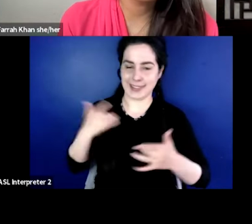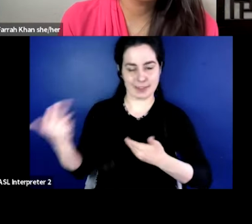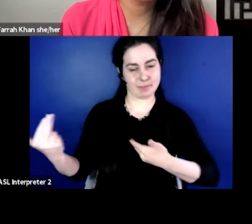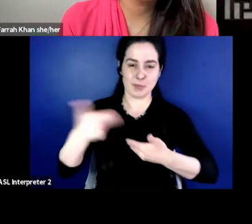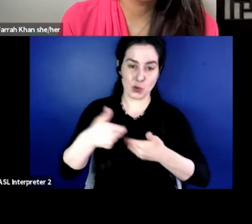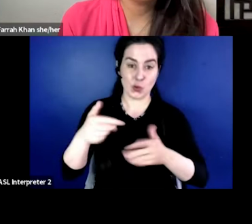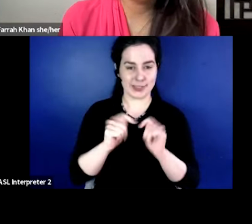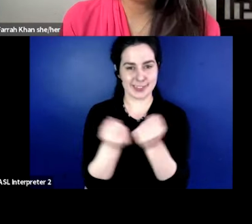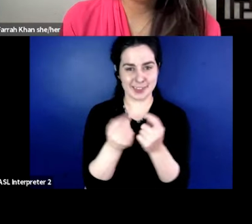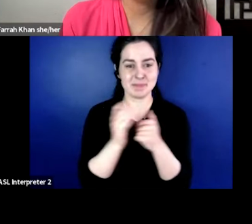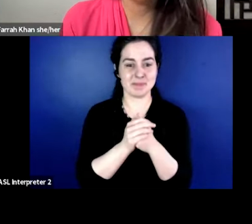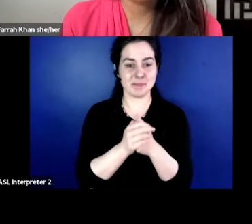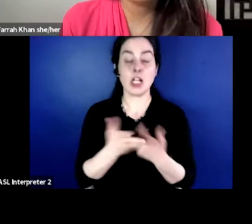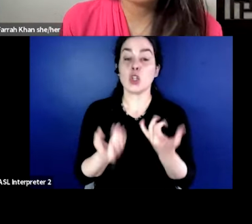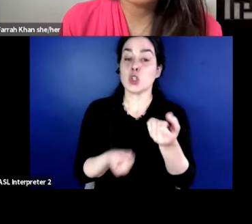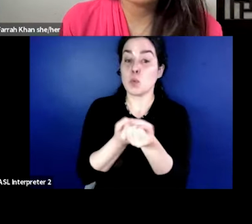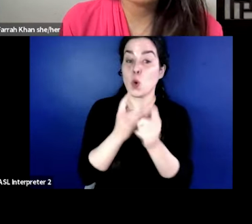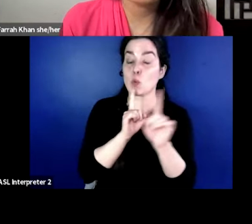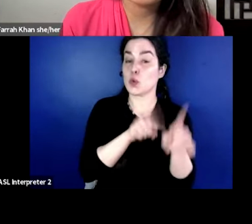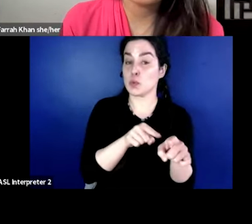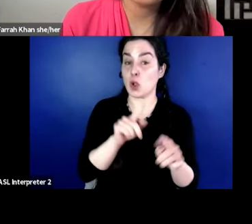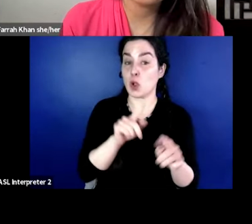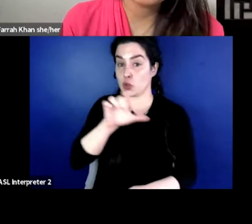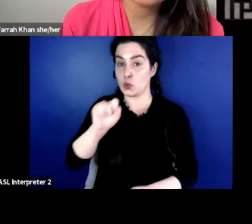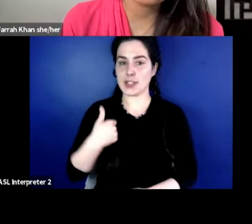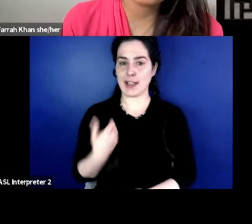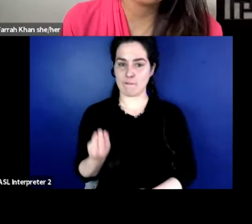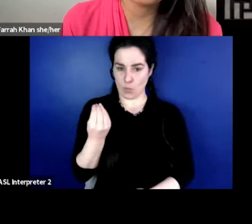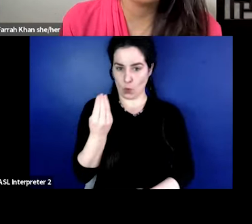and response tools, there's going to be 14 tools that will be released in